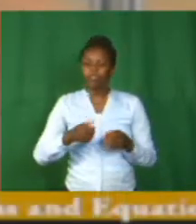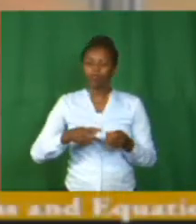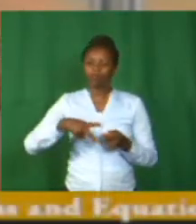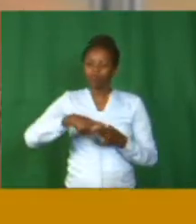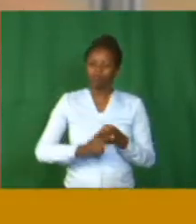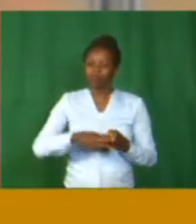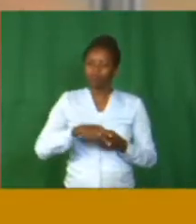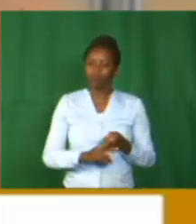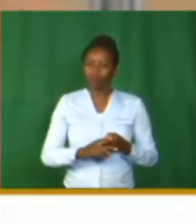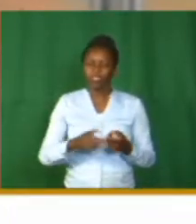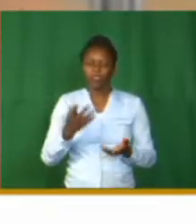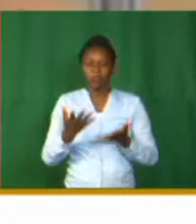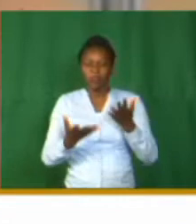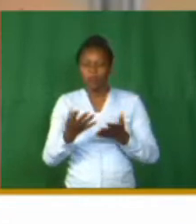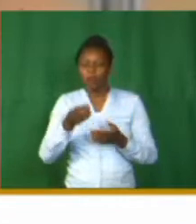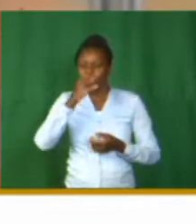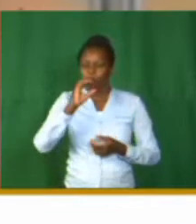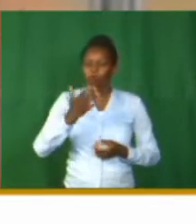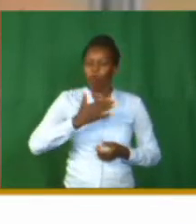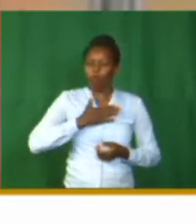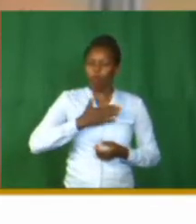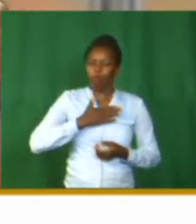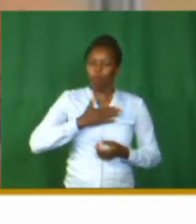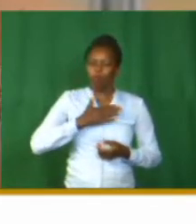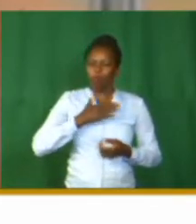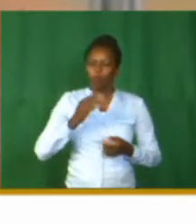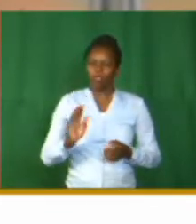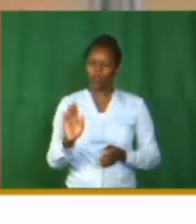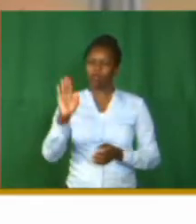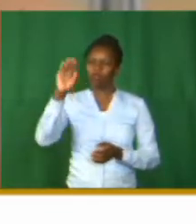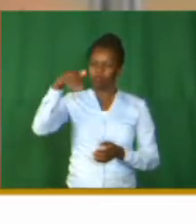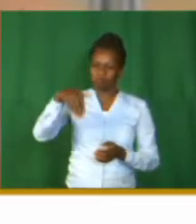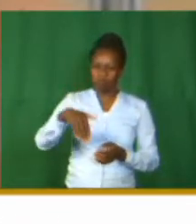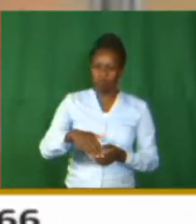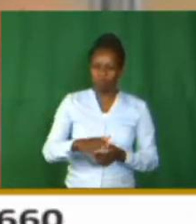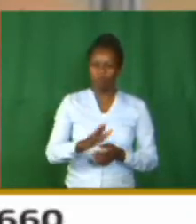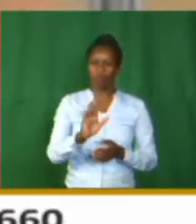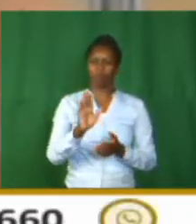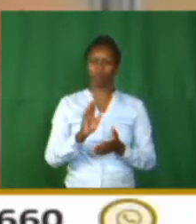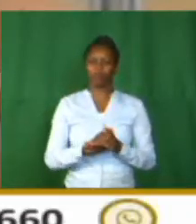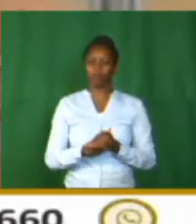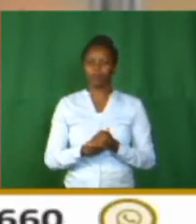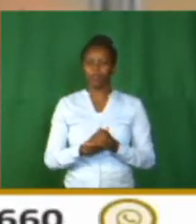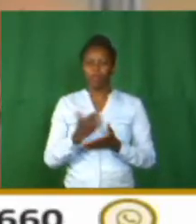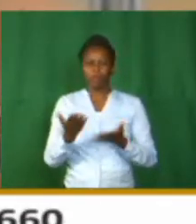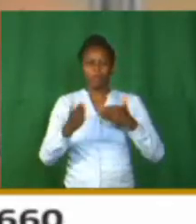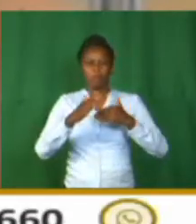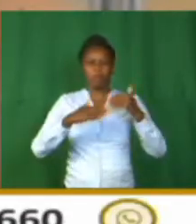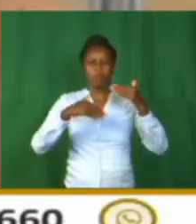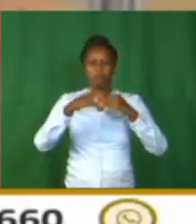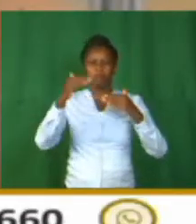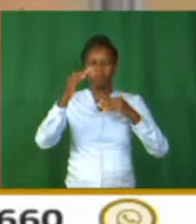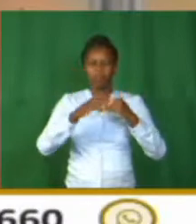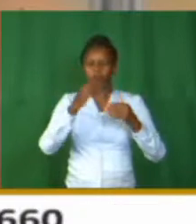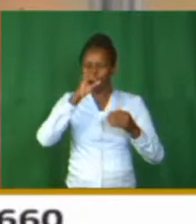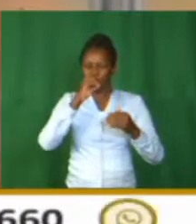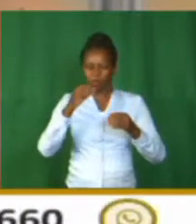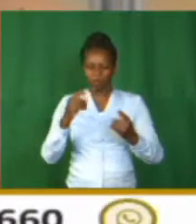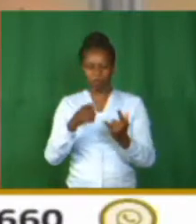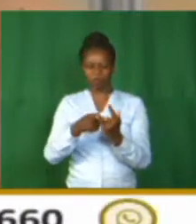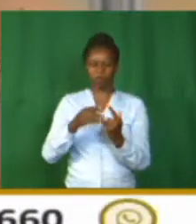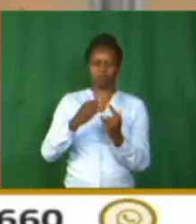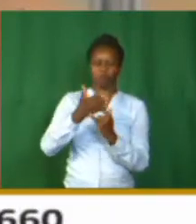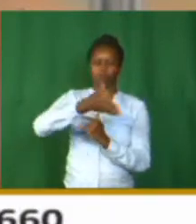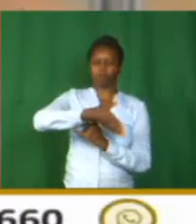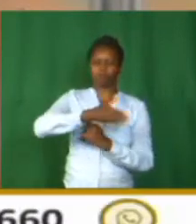are making water fountains. There are also roller coaster rides. They are also in the construction of bridges. And then now there